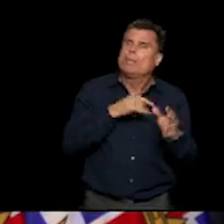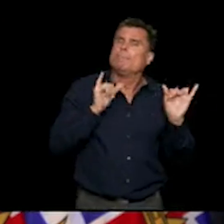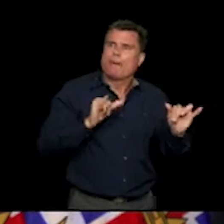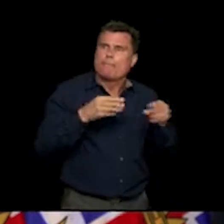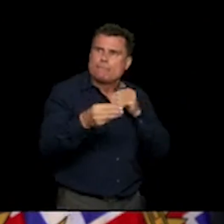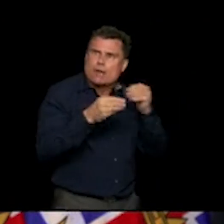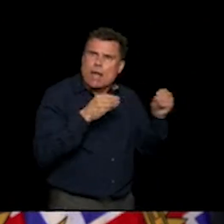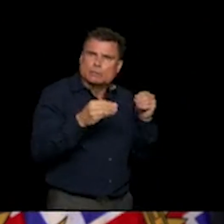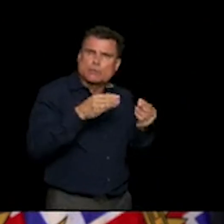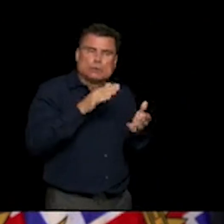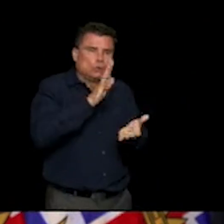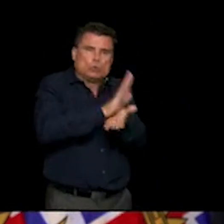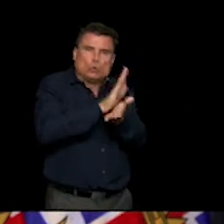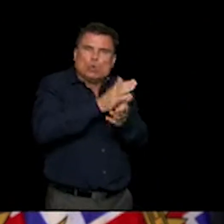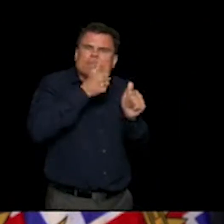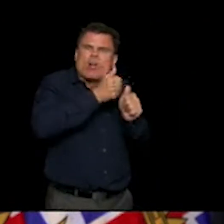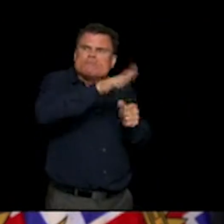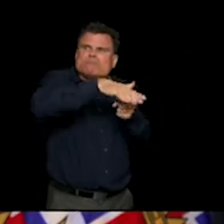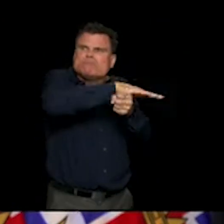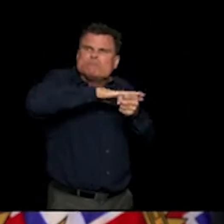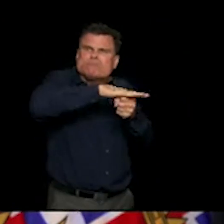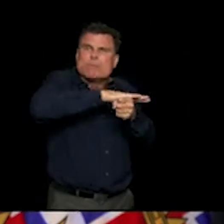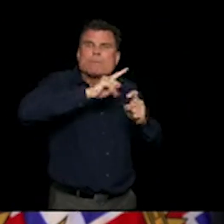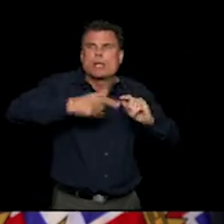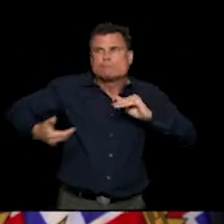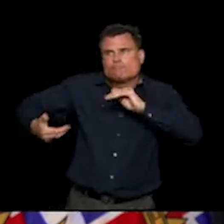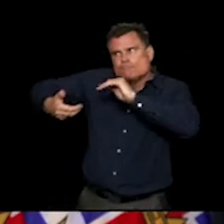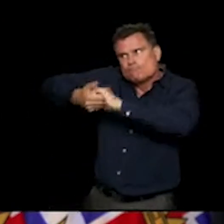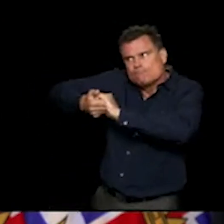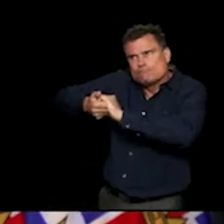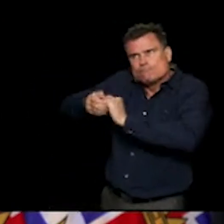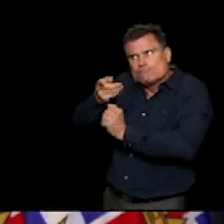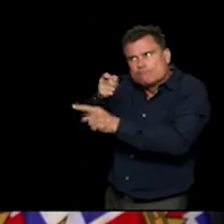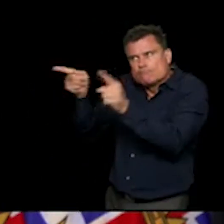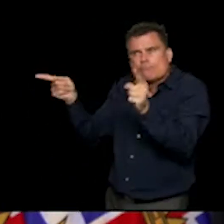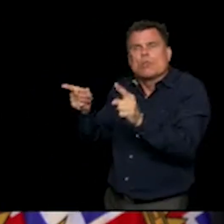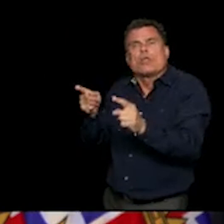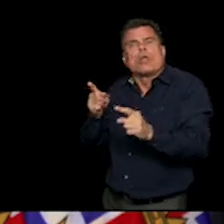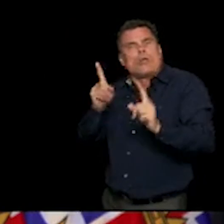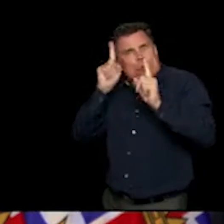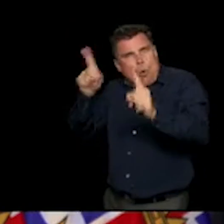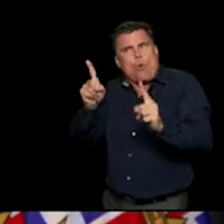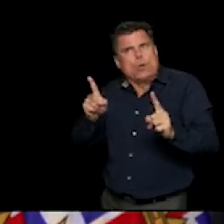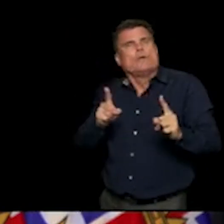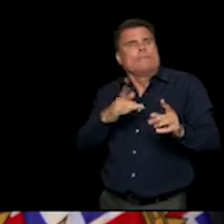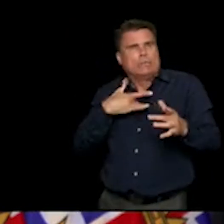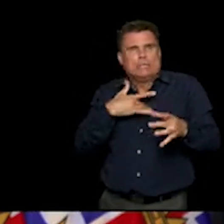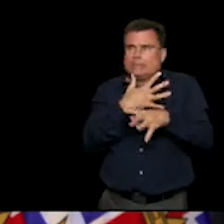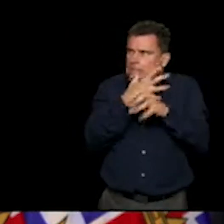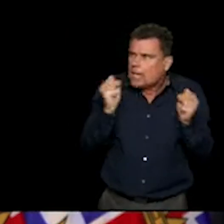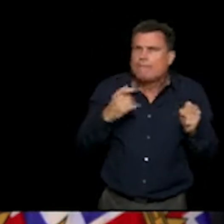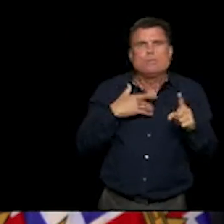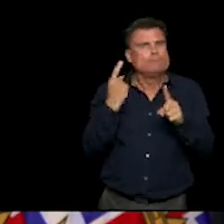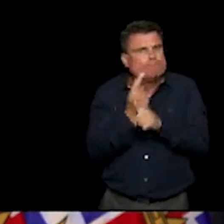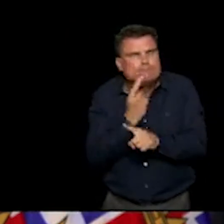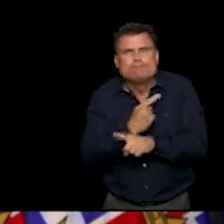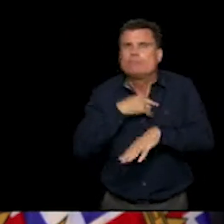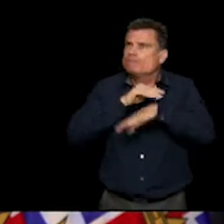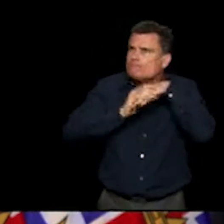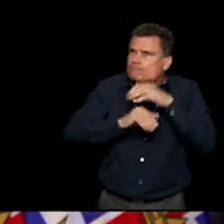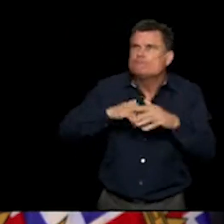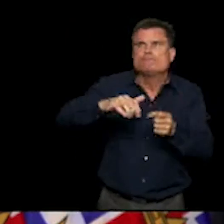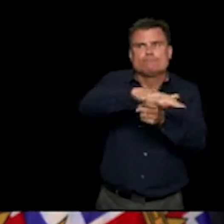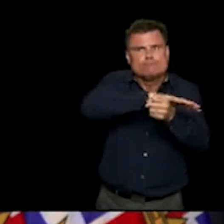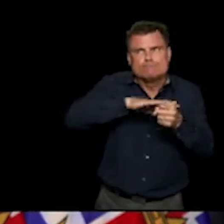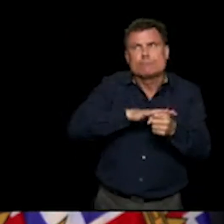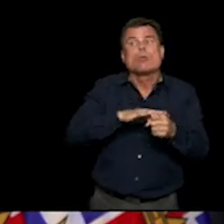flexible with our school district partners. We are partners in making sure that all families are supported. And we respect that there are different choices